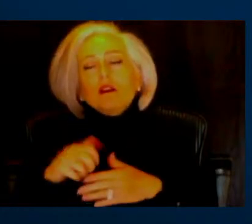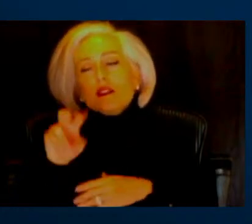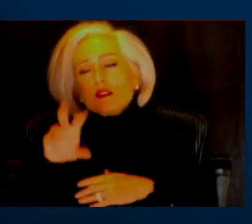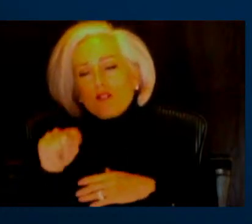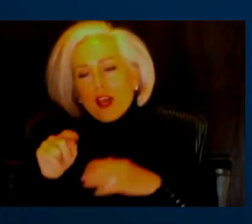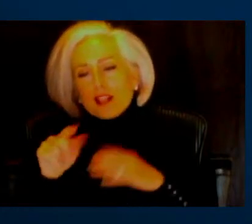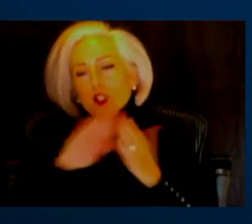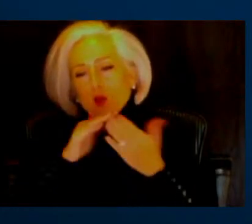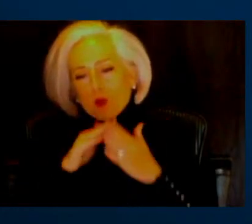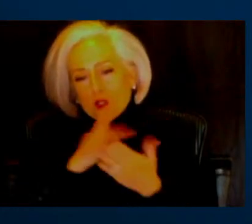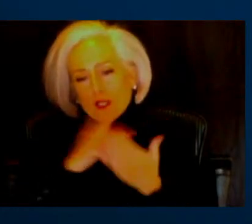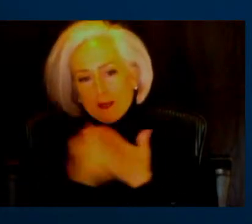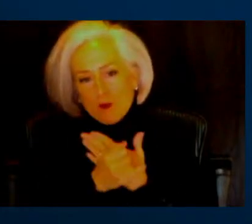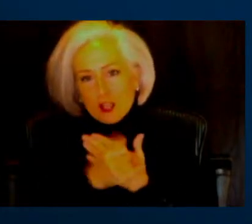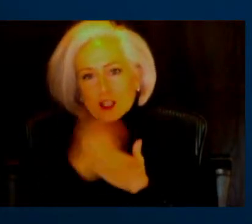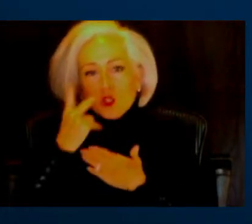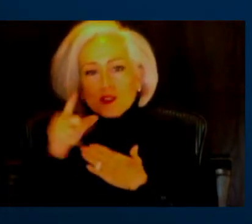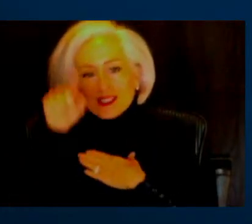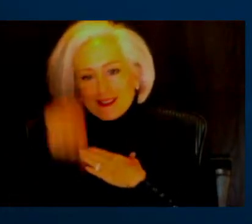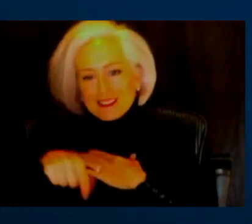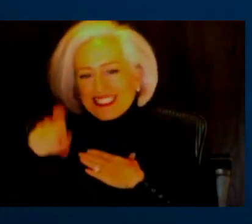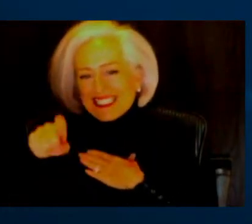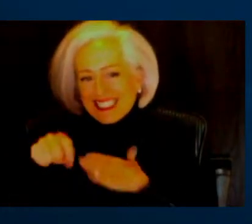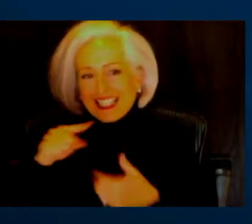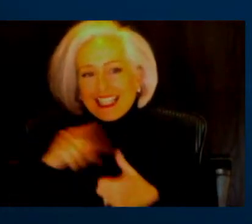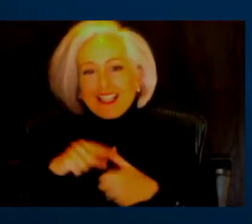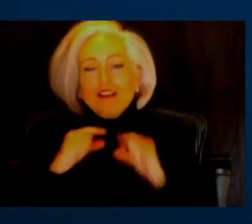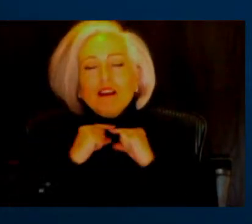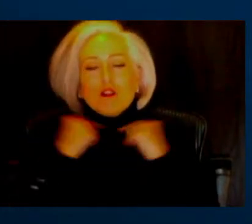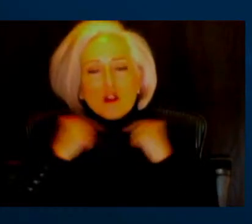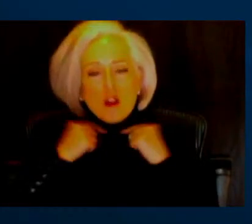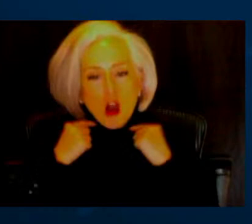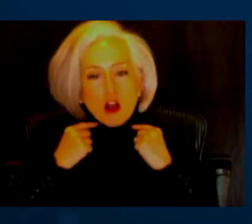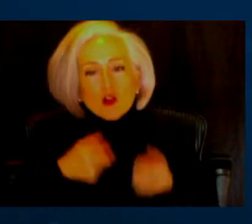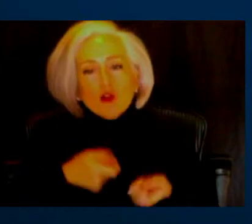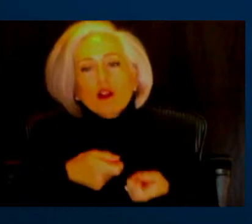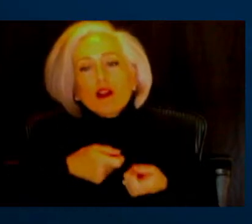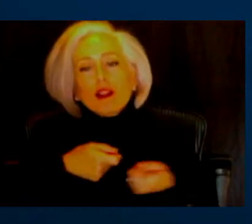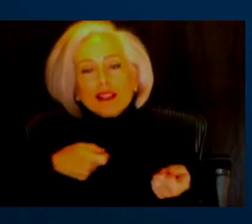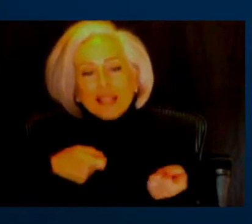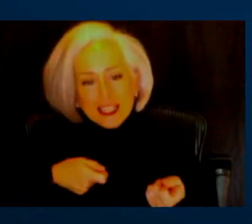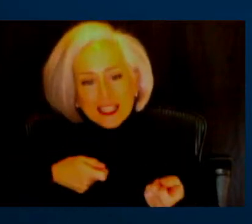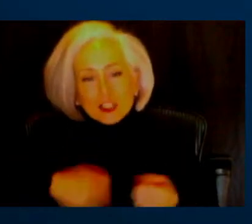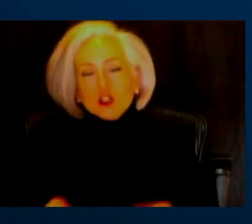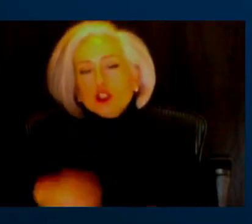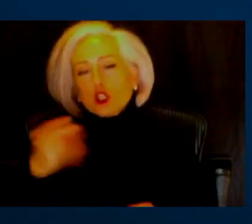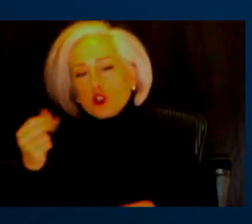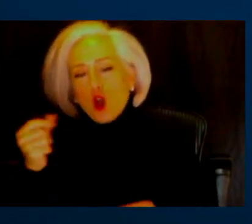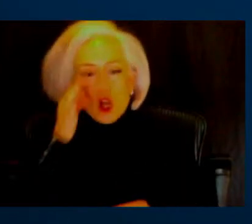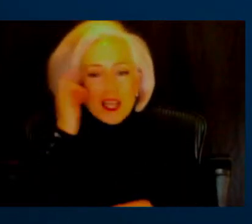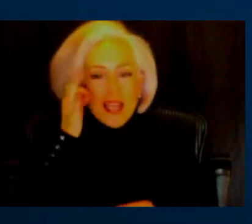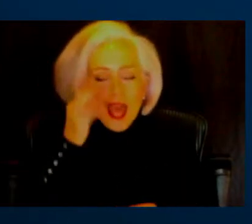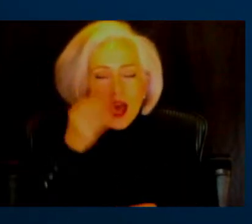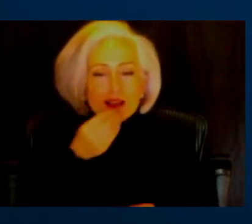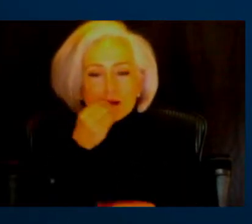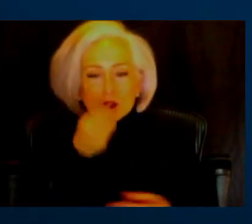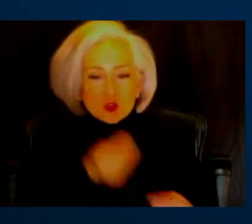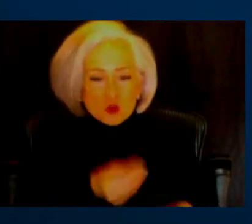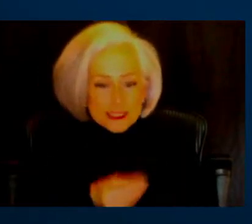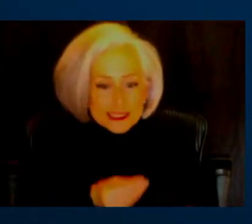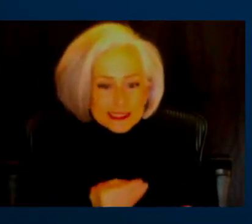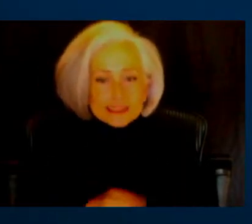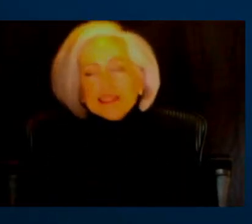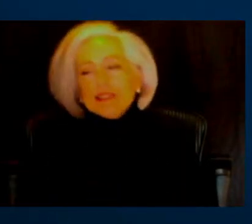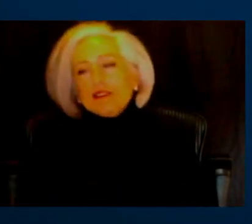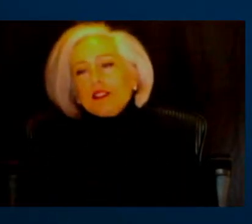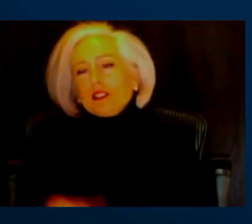on your screen. So dog collars, leashes, dog and cat treats. You heard they have all sorts of different animals there. So this is